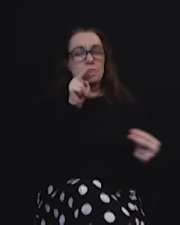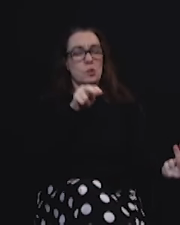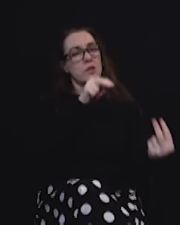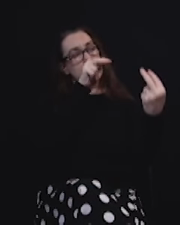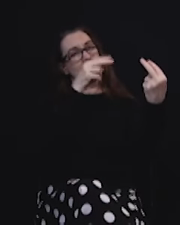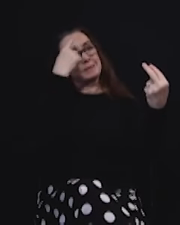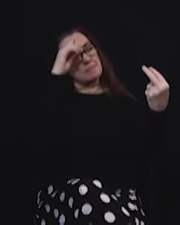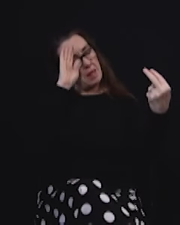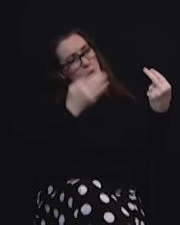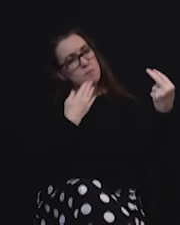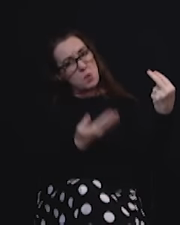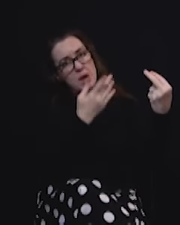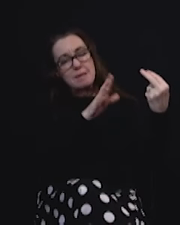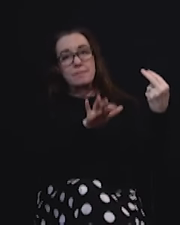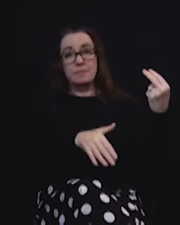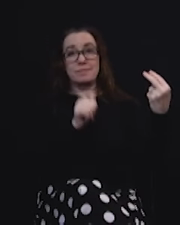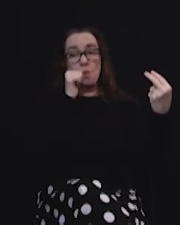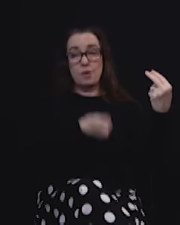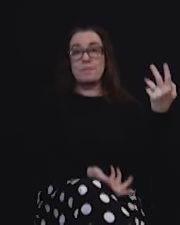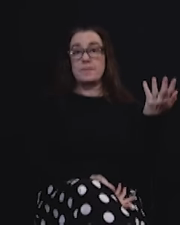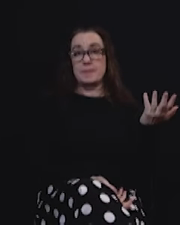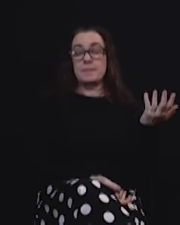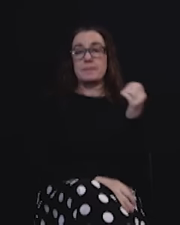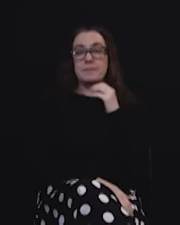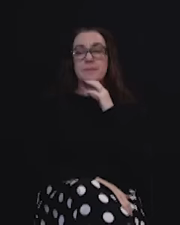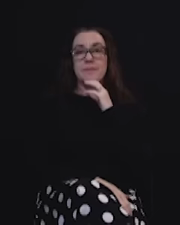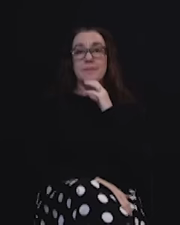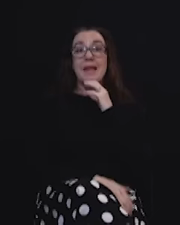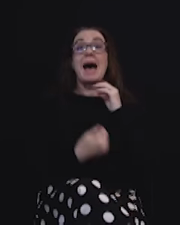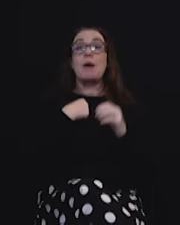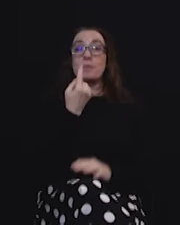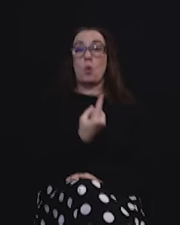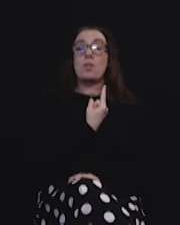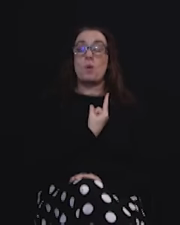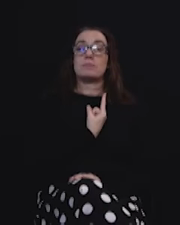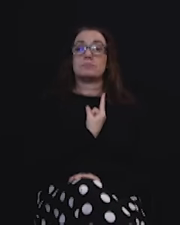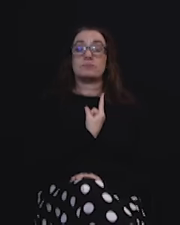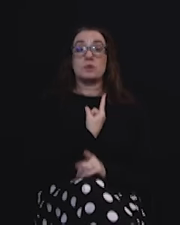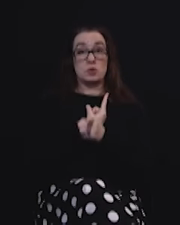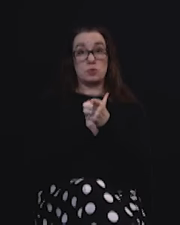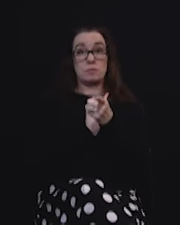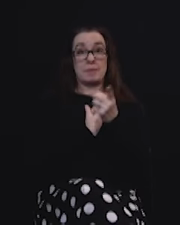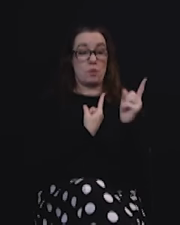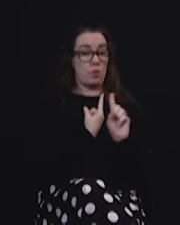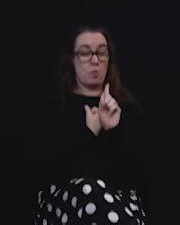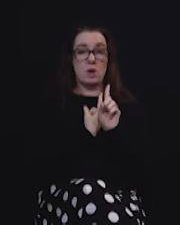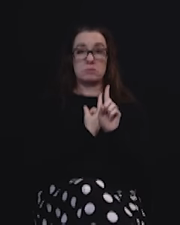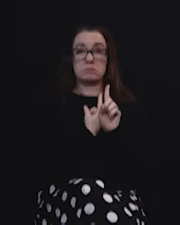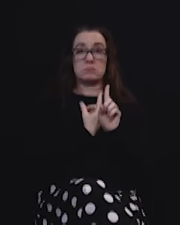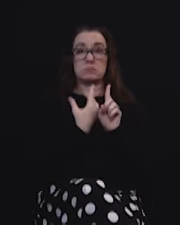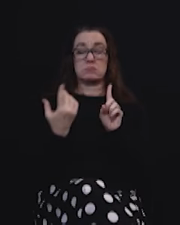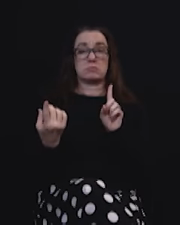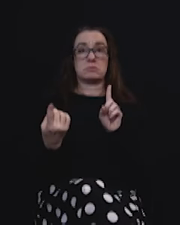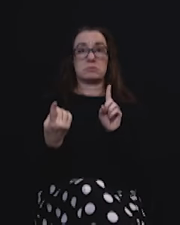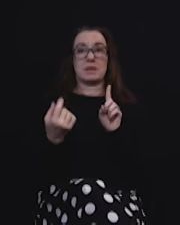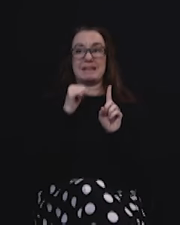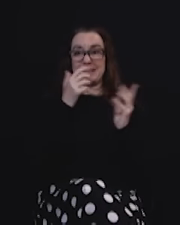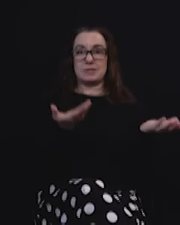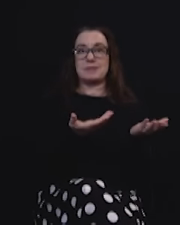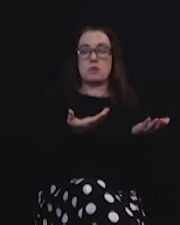eye tomorrow. I might be the only one. You might be the only one. And not just